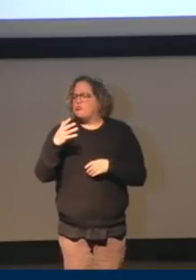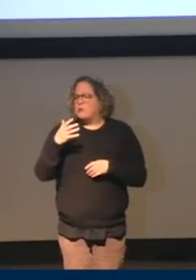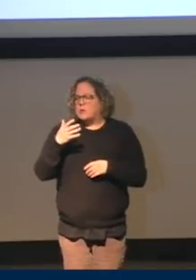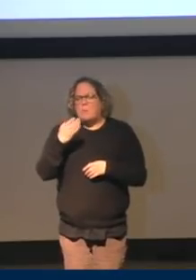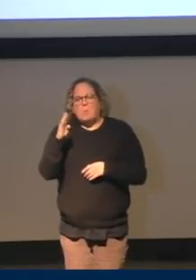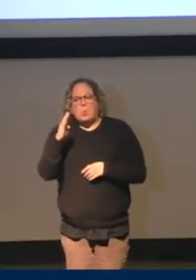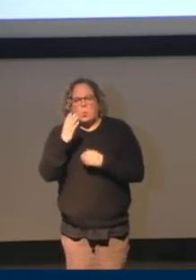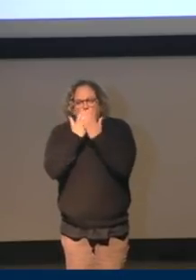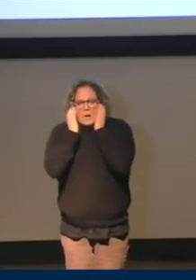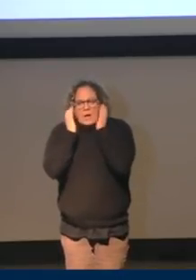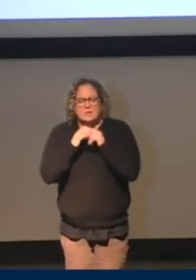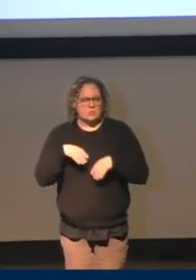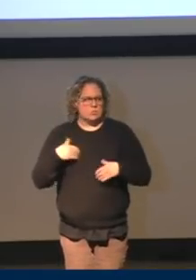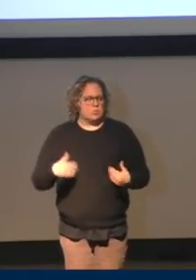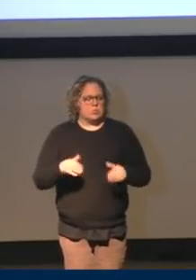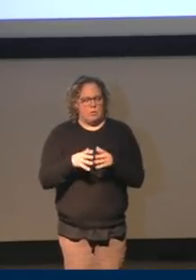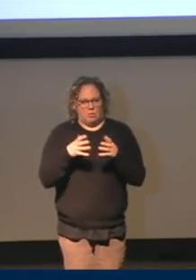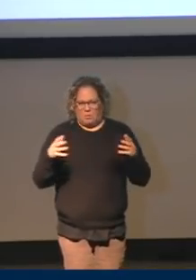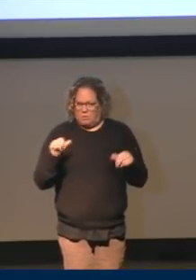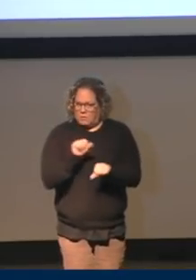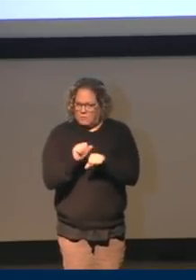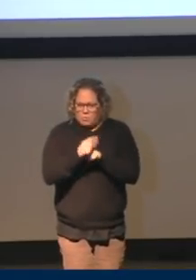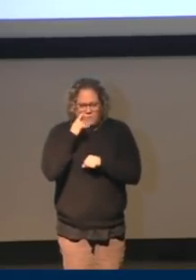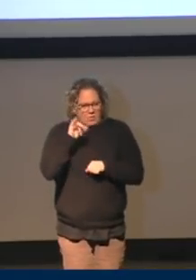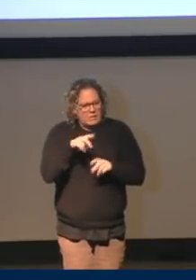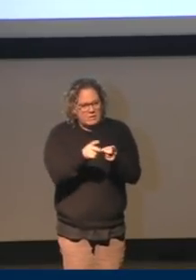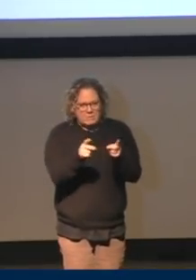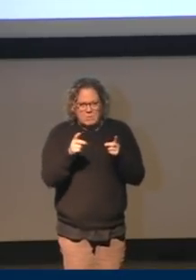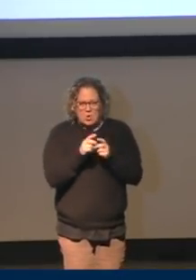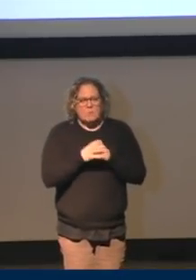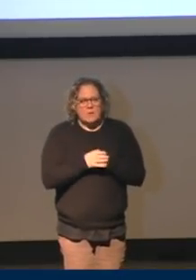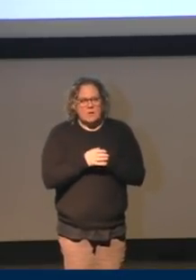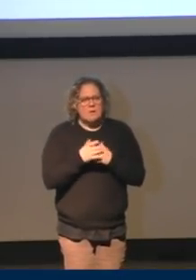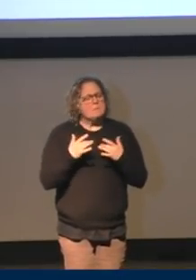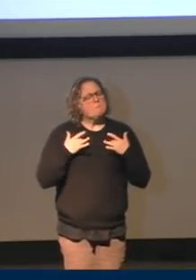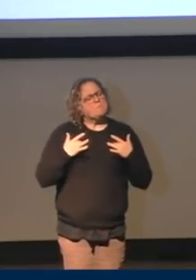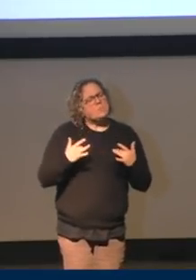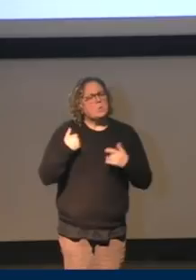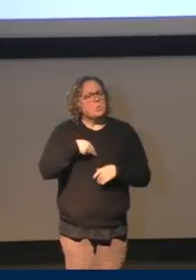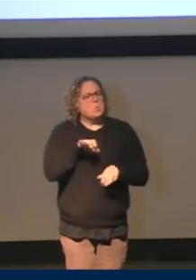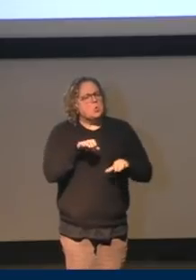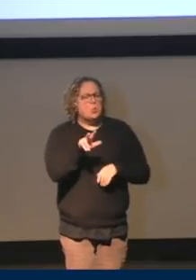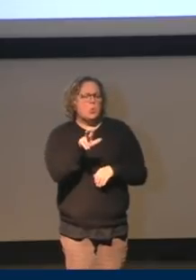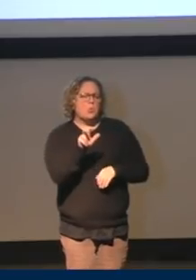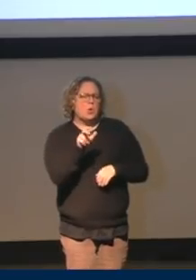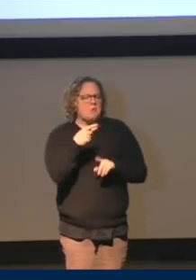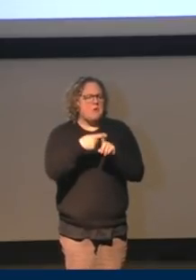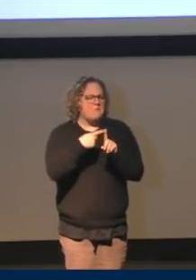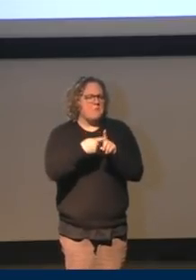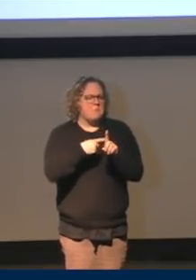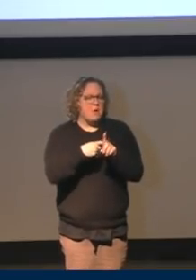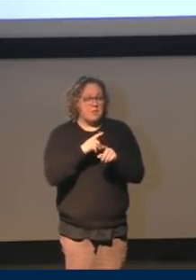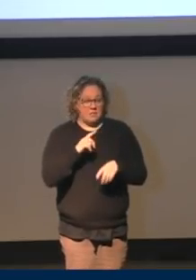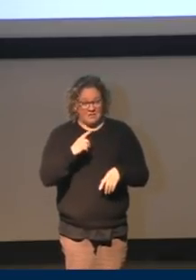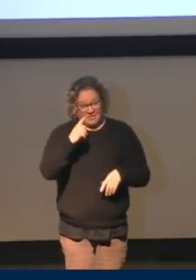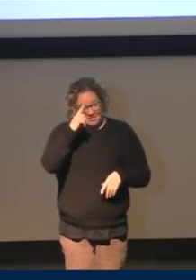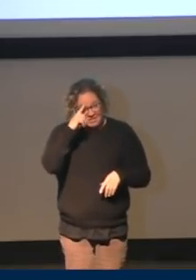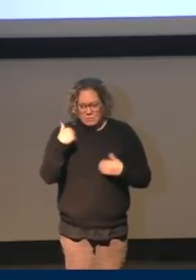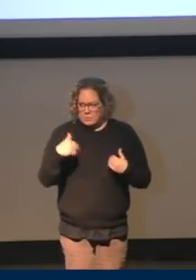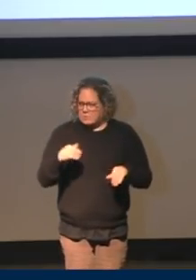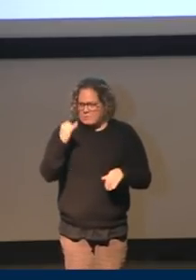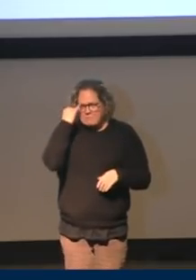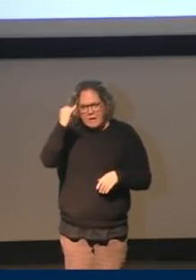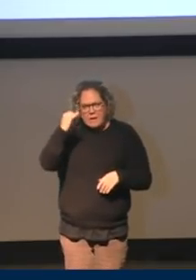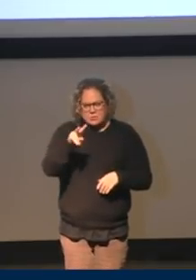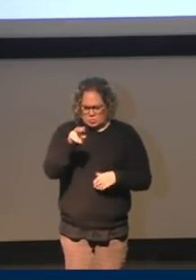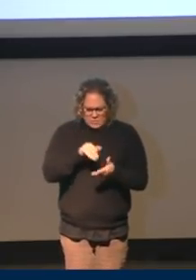that's really a heavy lift for that department because historically we do about 300 a month. And so when you think about 2,500,